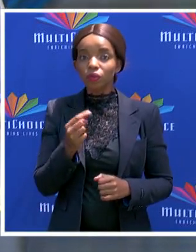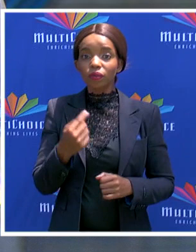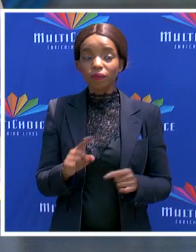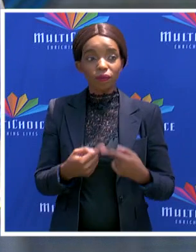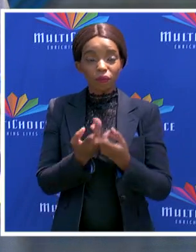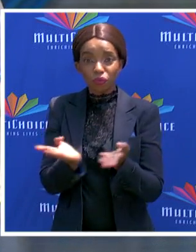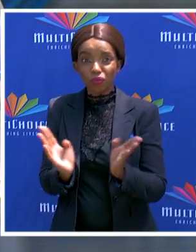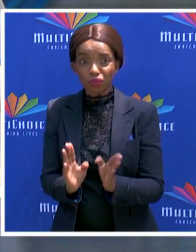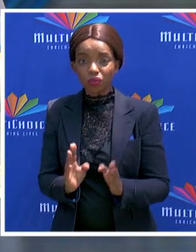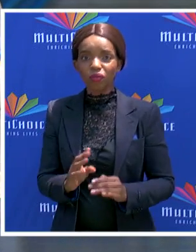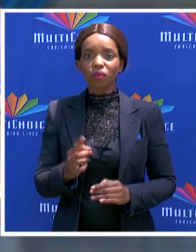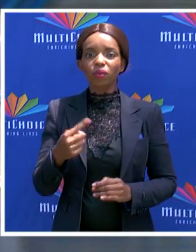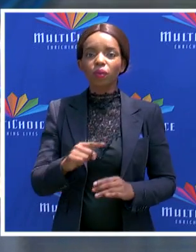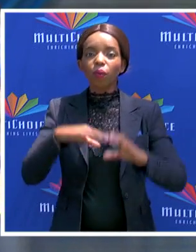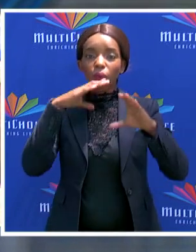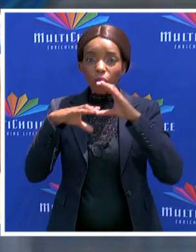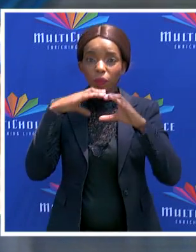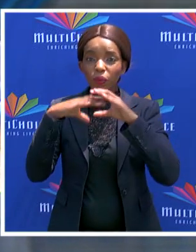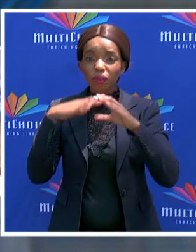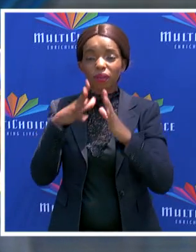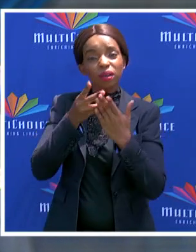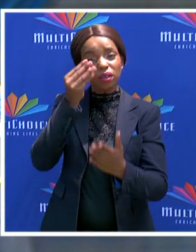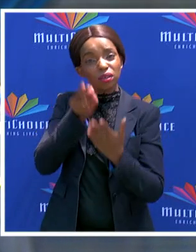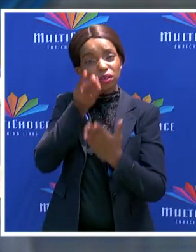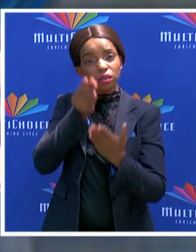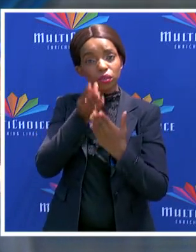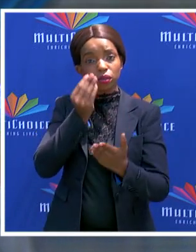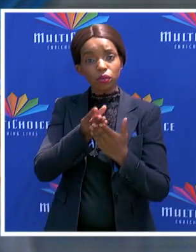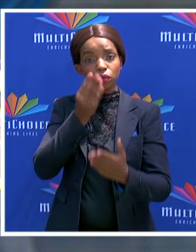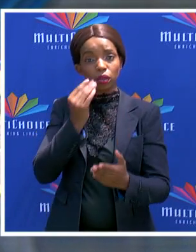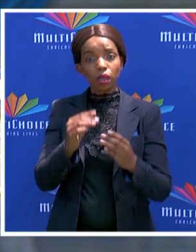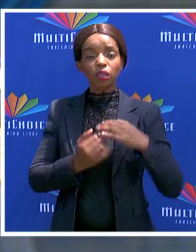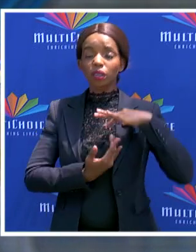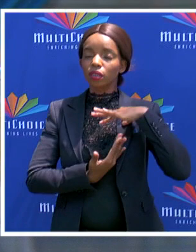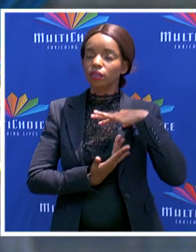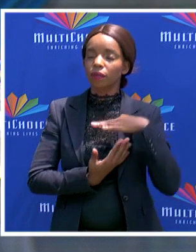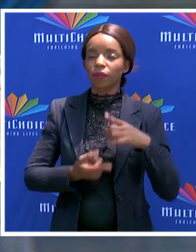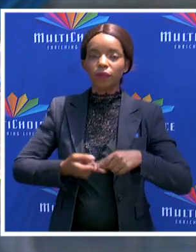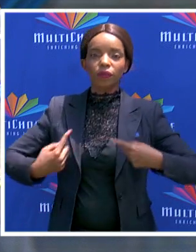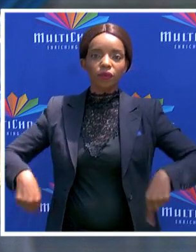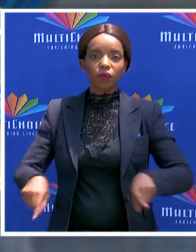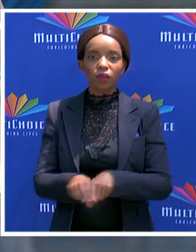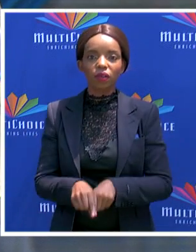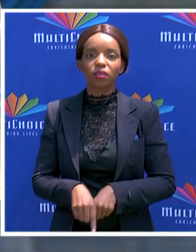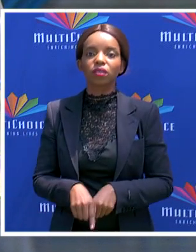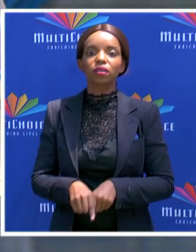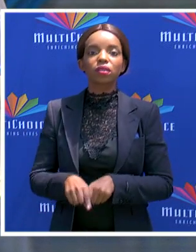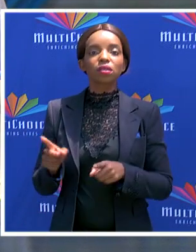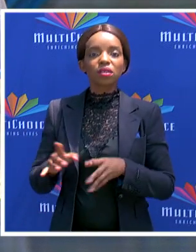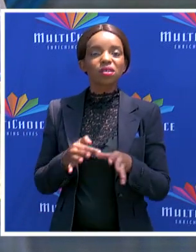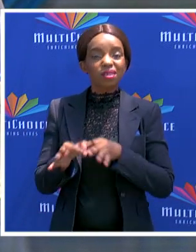to talk, to communicate, to learn, to listen to people coming to inspire us, to expand our